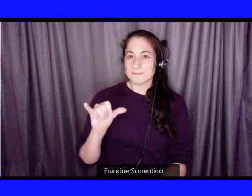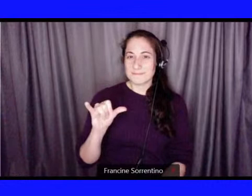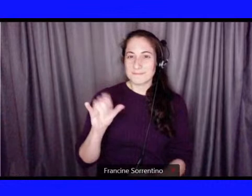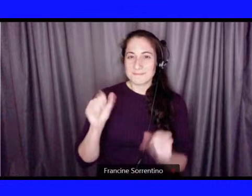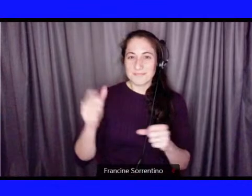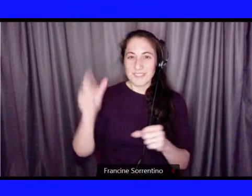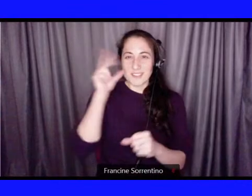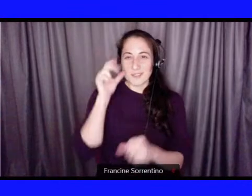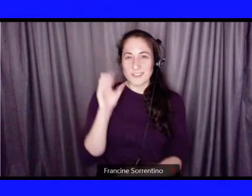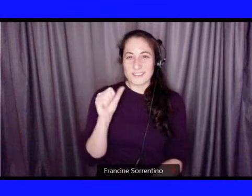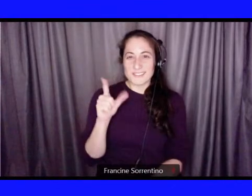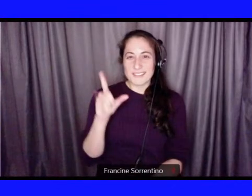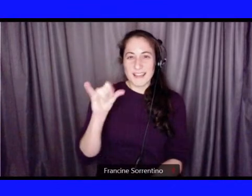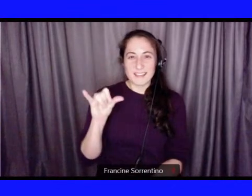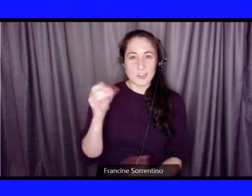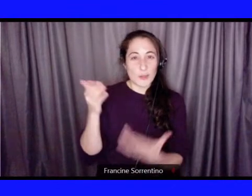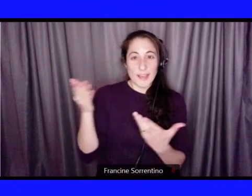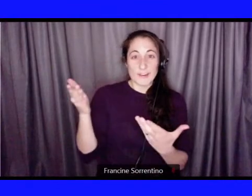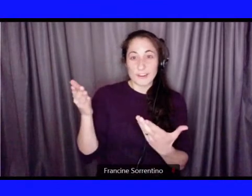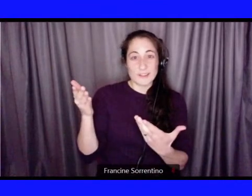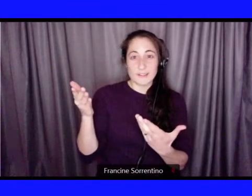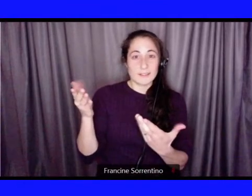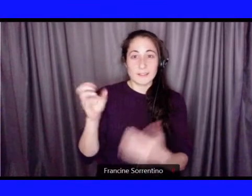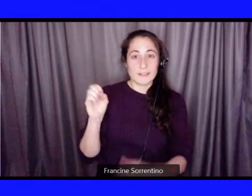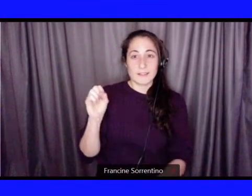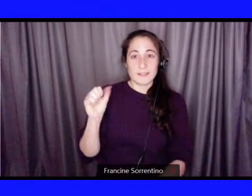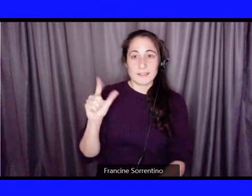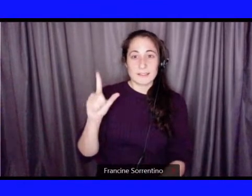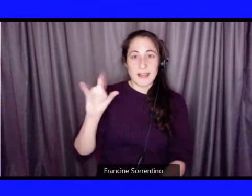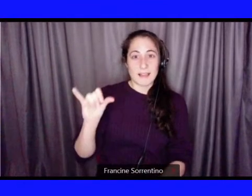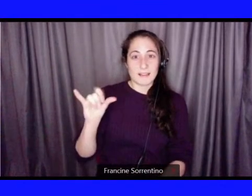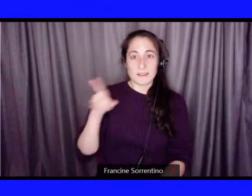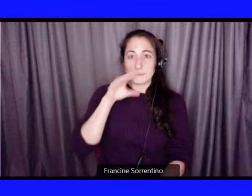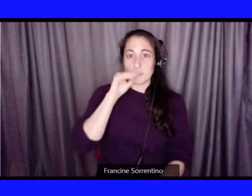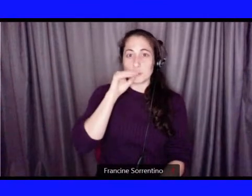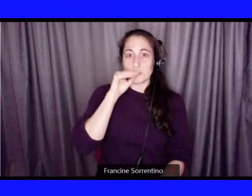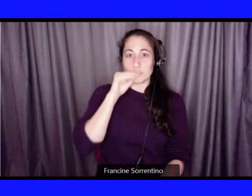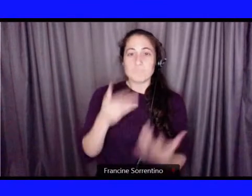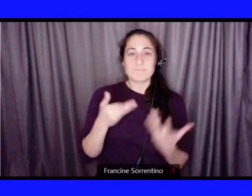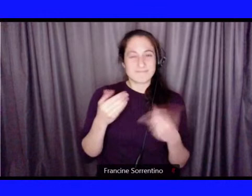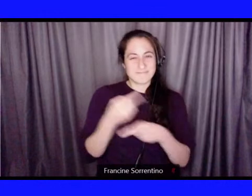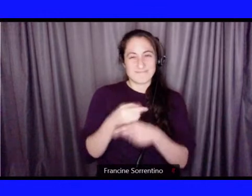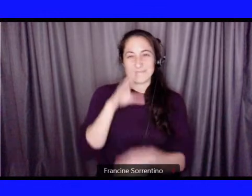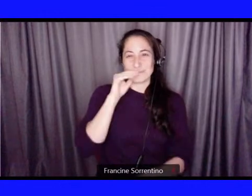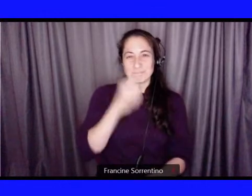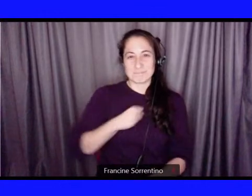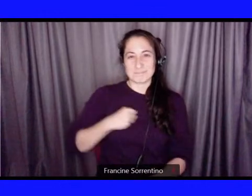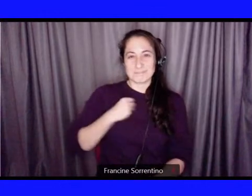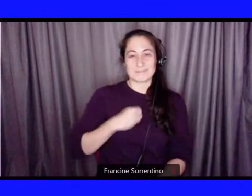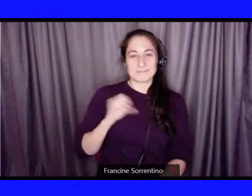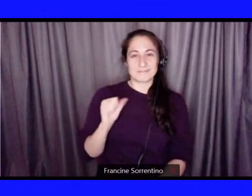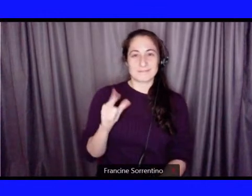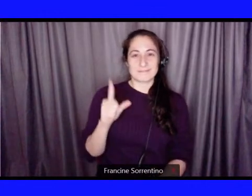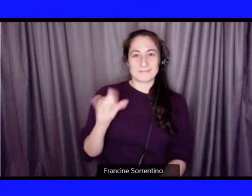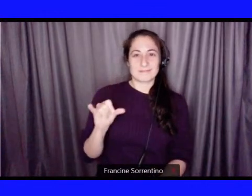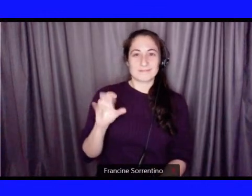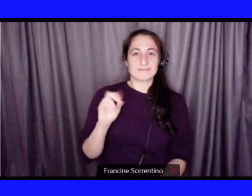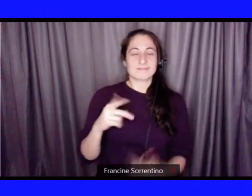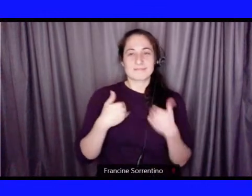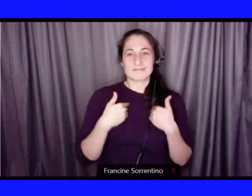to date at using electronic devices, biomedical devices, that,